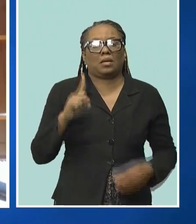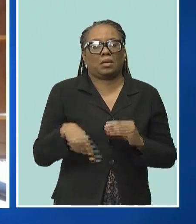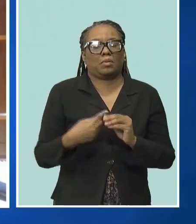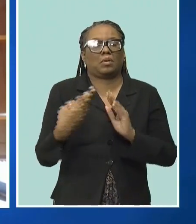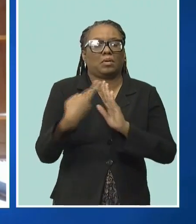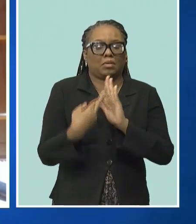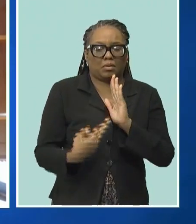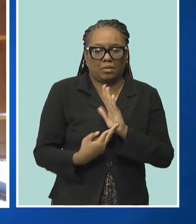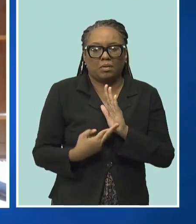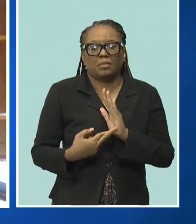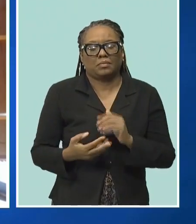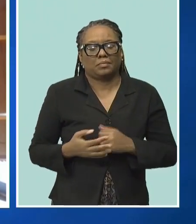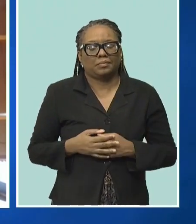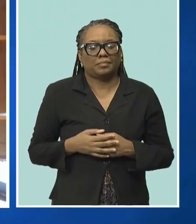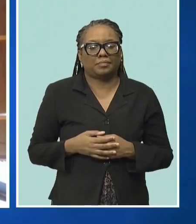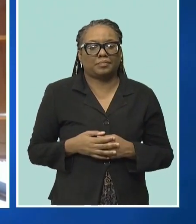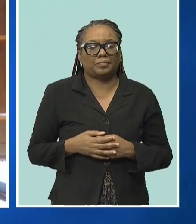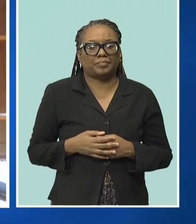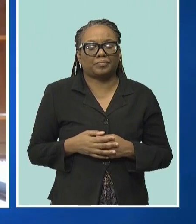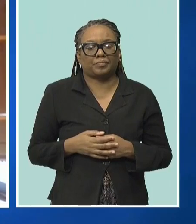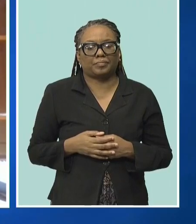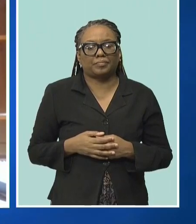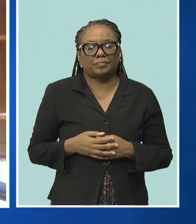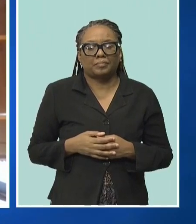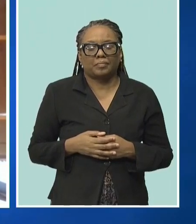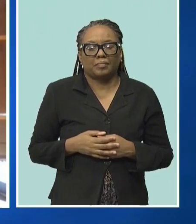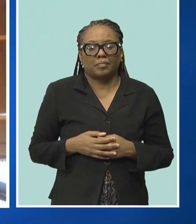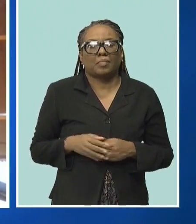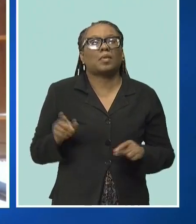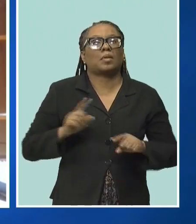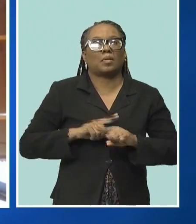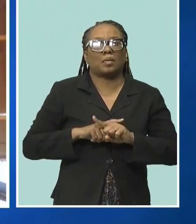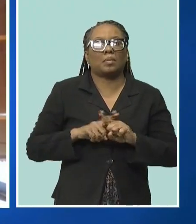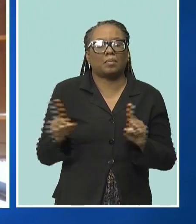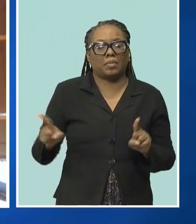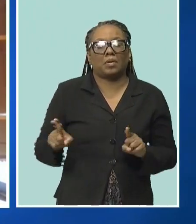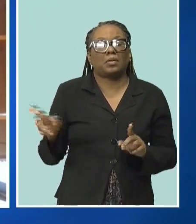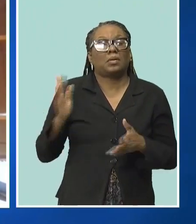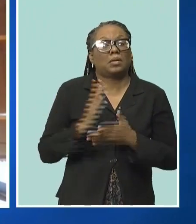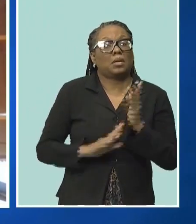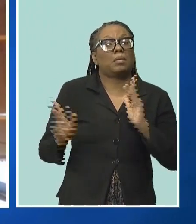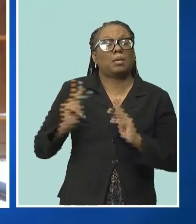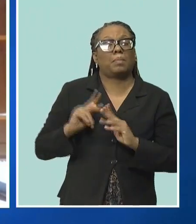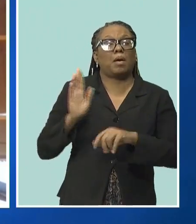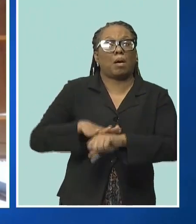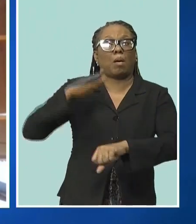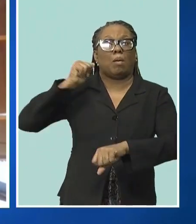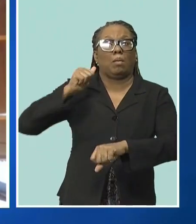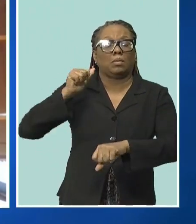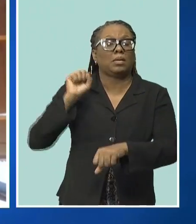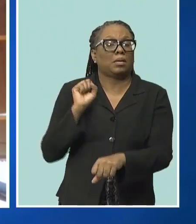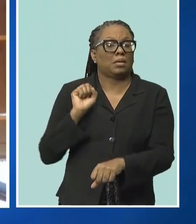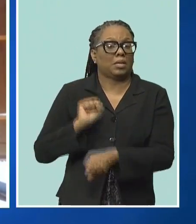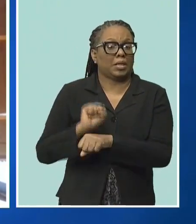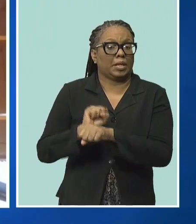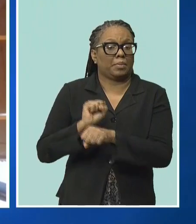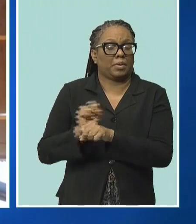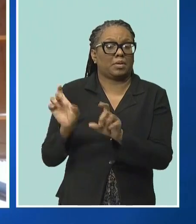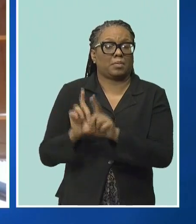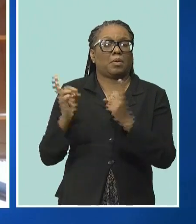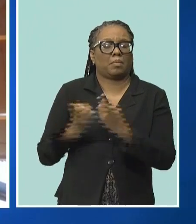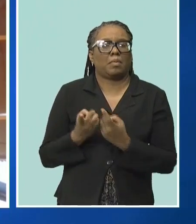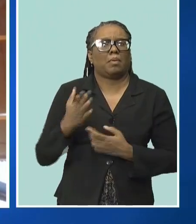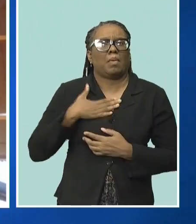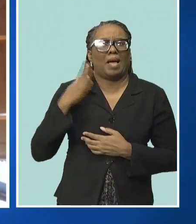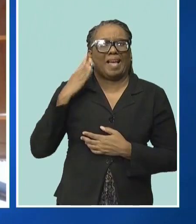could address a matter like that. But there were referrals to the Labor Department. There are also, from my own